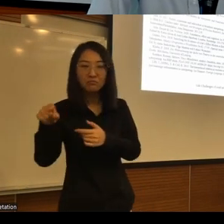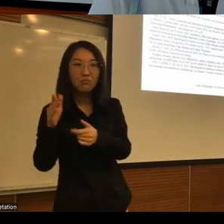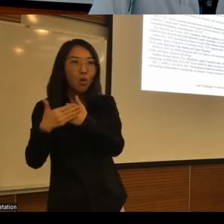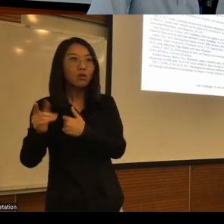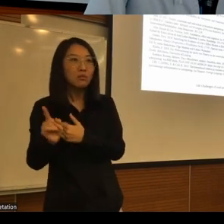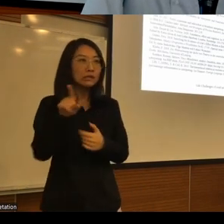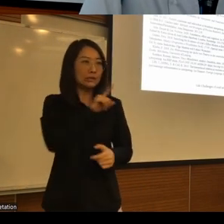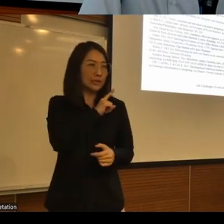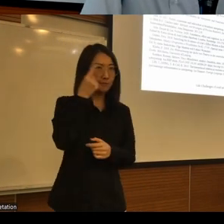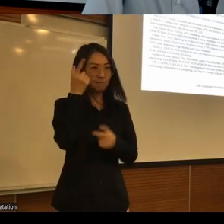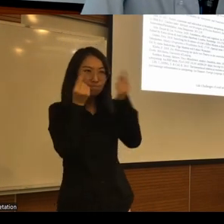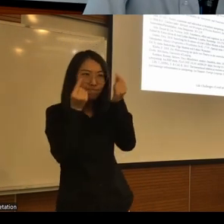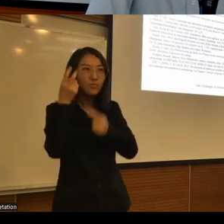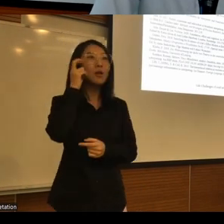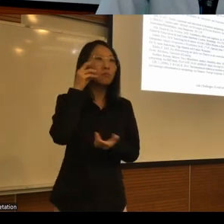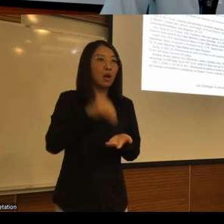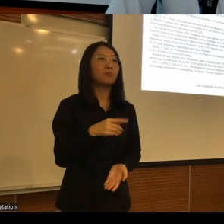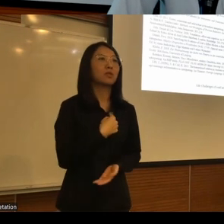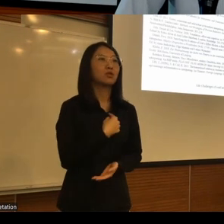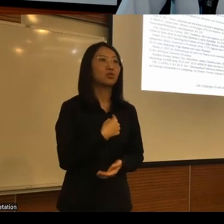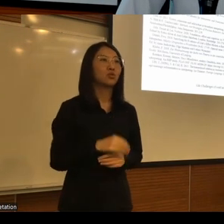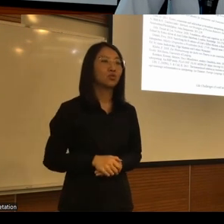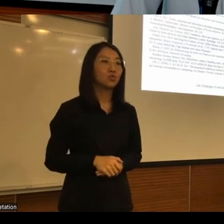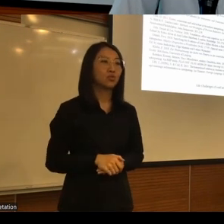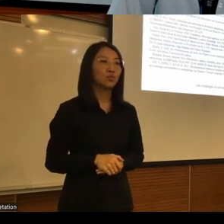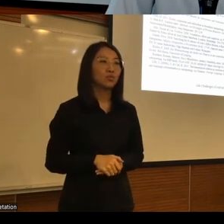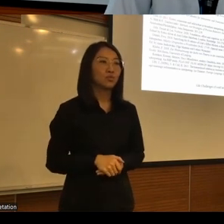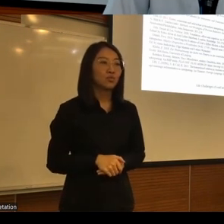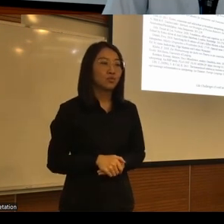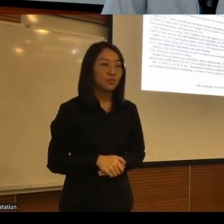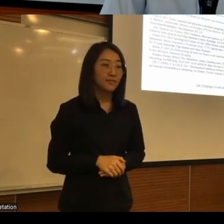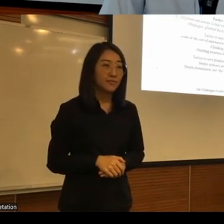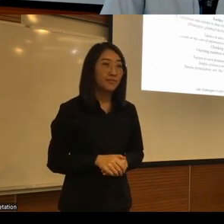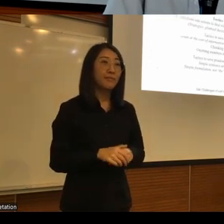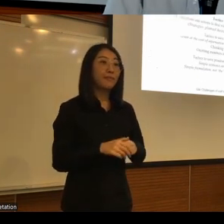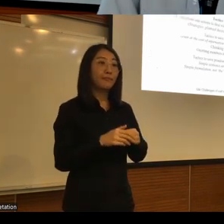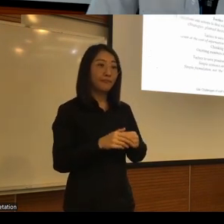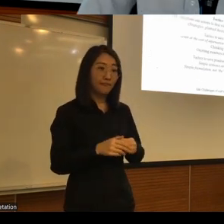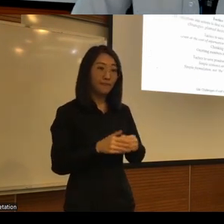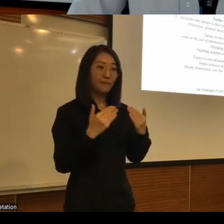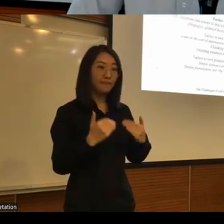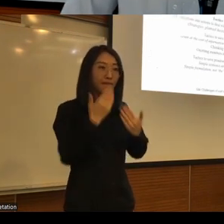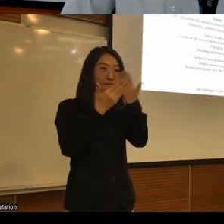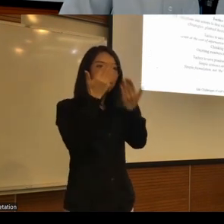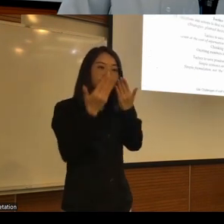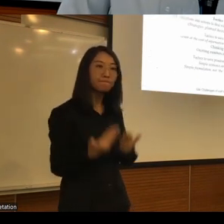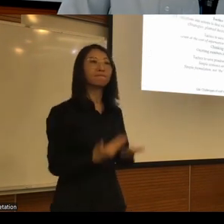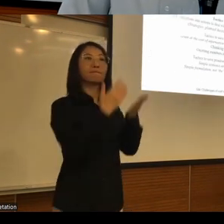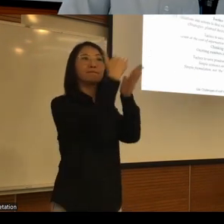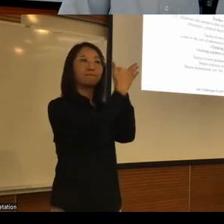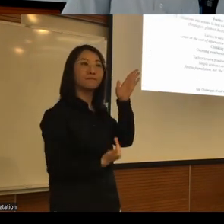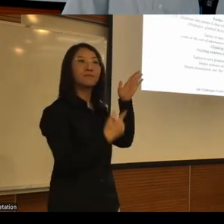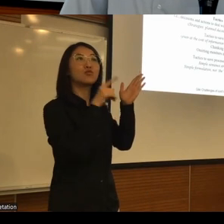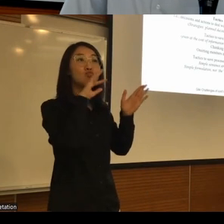And there are a few references for those of you who might be interested in further questions. So I